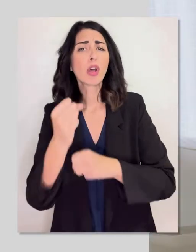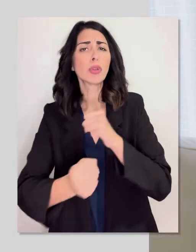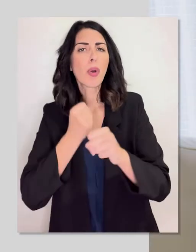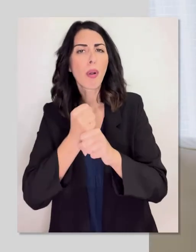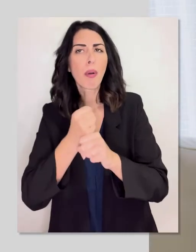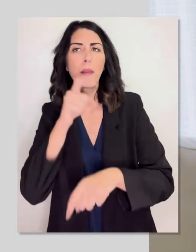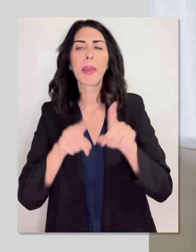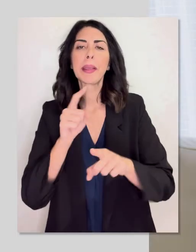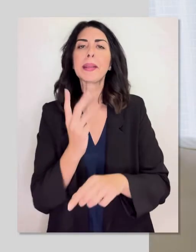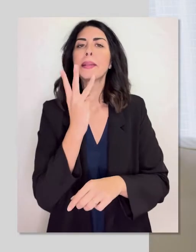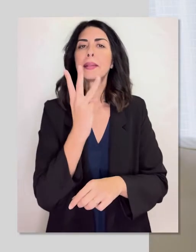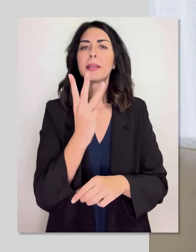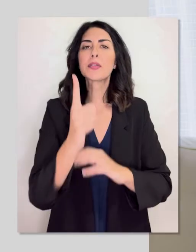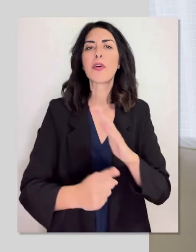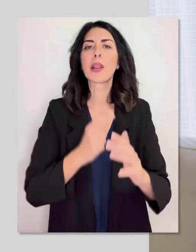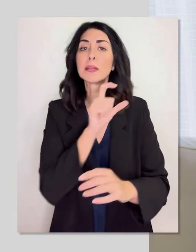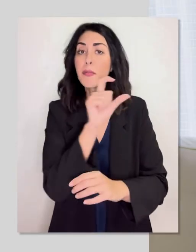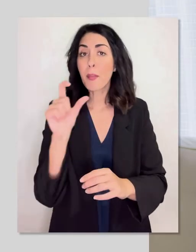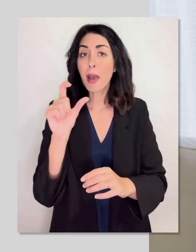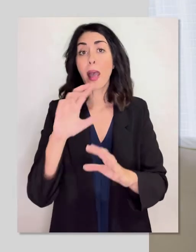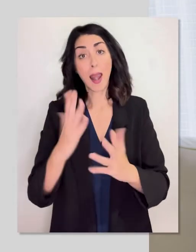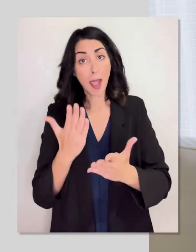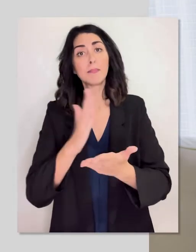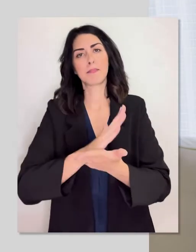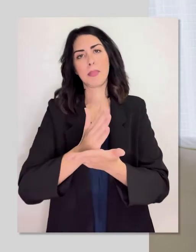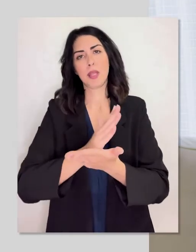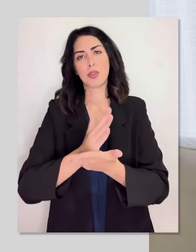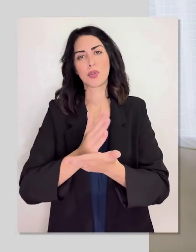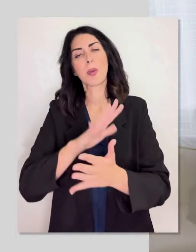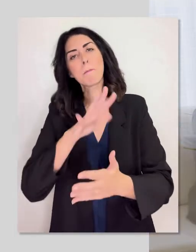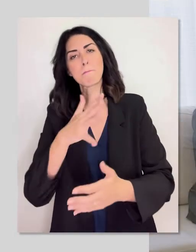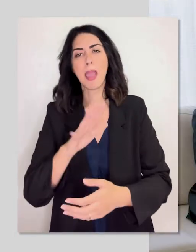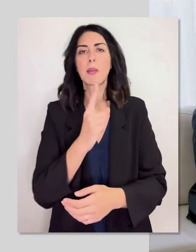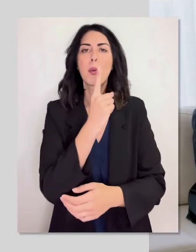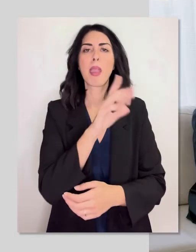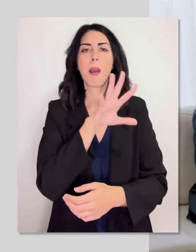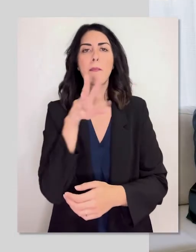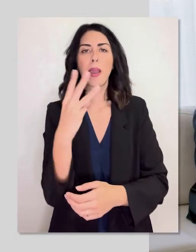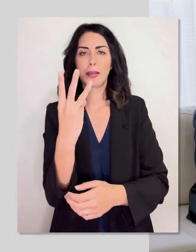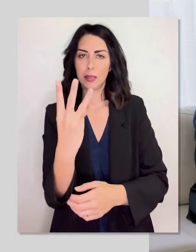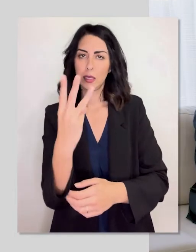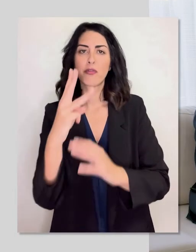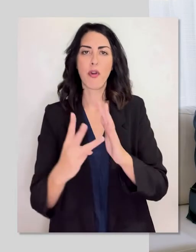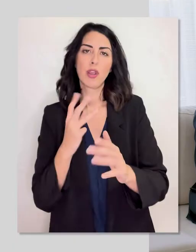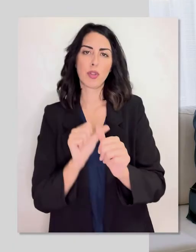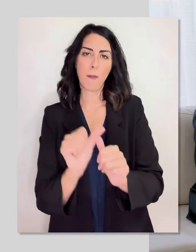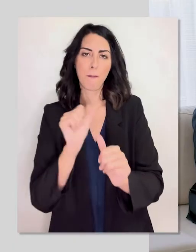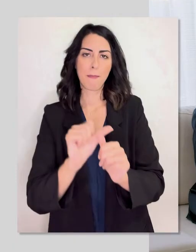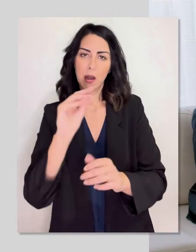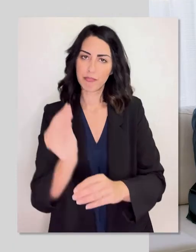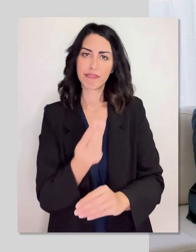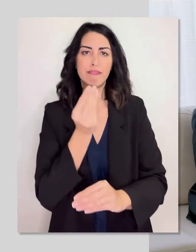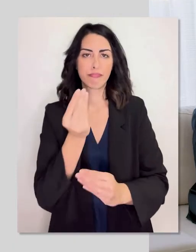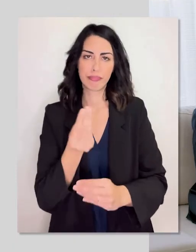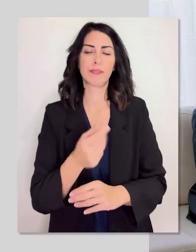some people 3 a week, but the average is about 1 to 3 in a month.